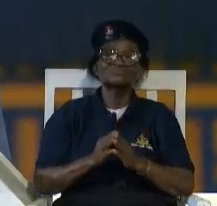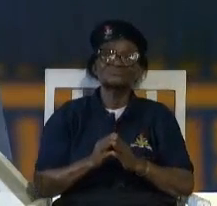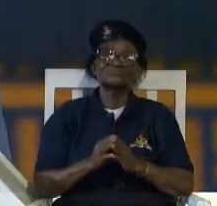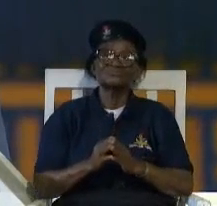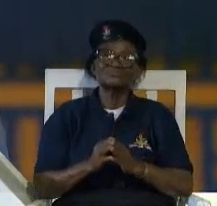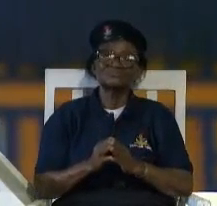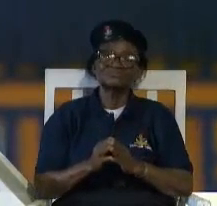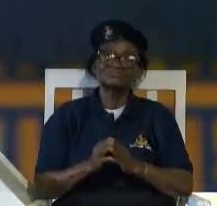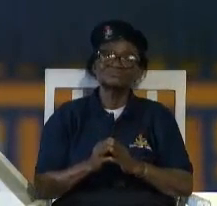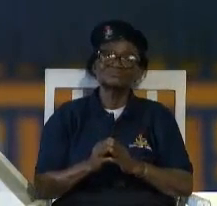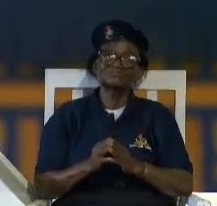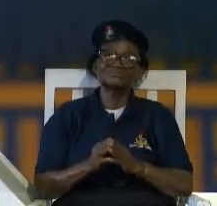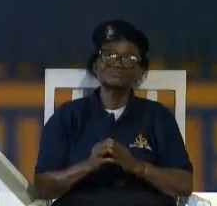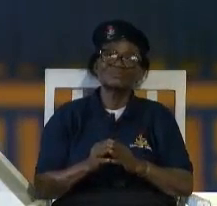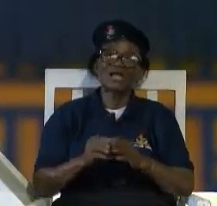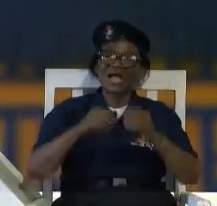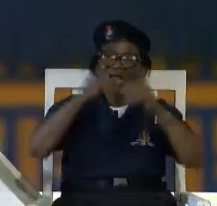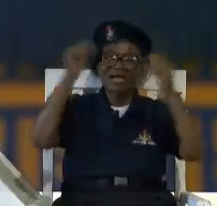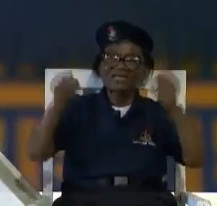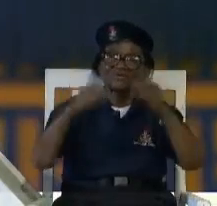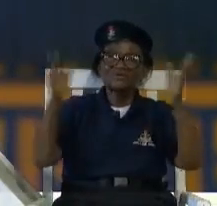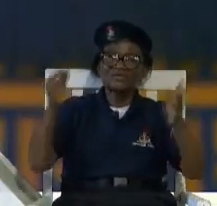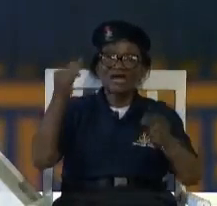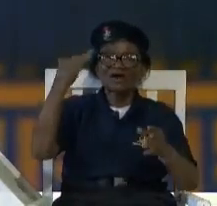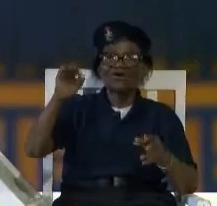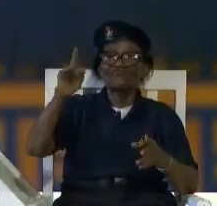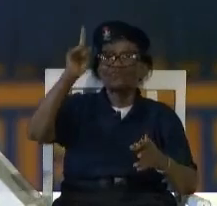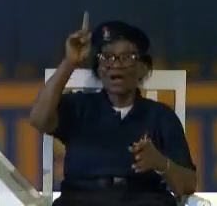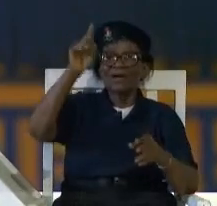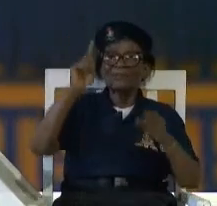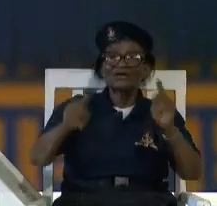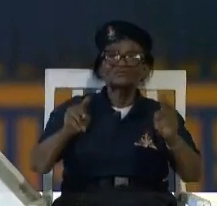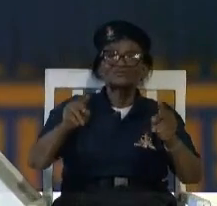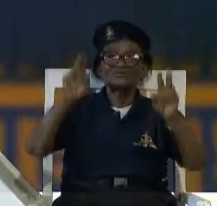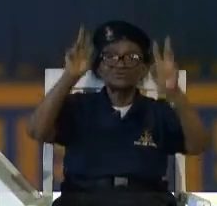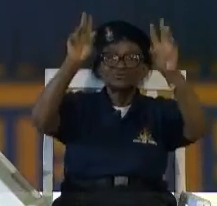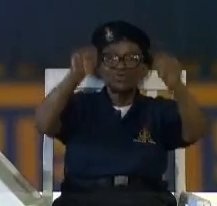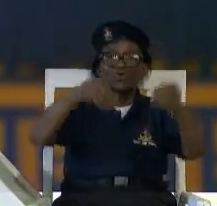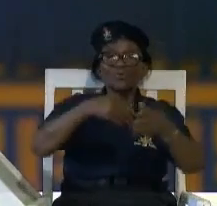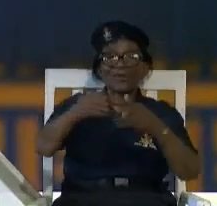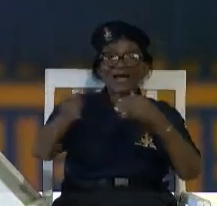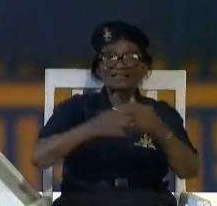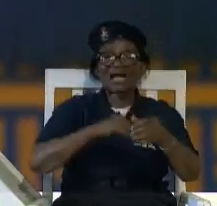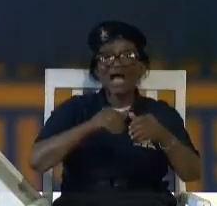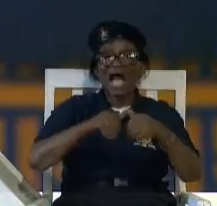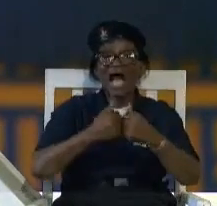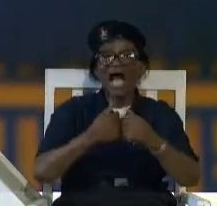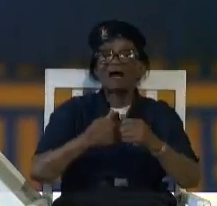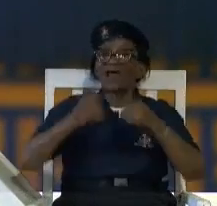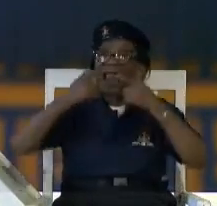The hallelujah of one fellow, no matter how loud he can shout,